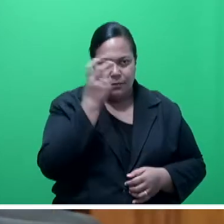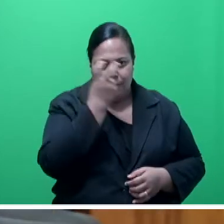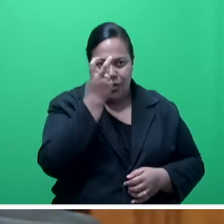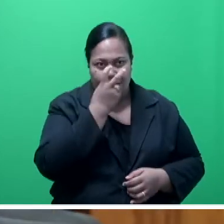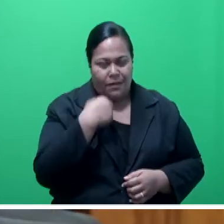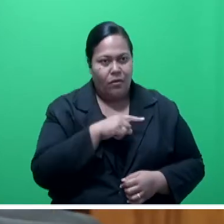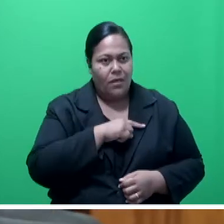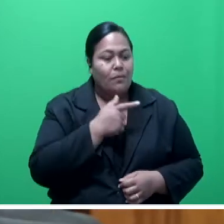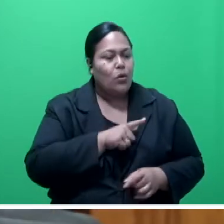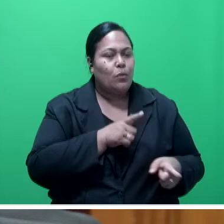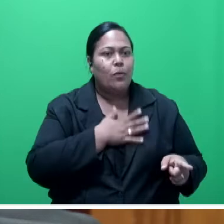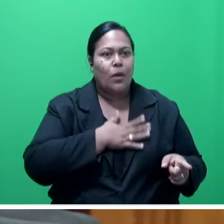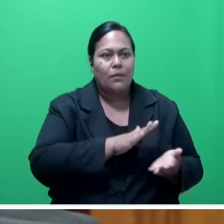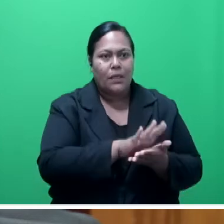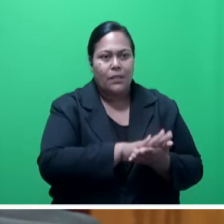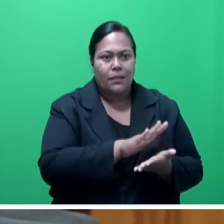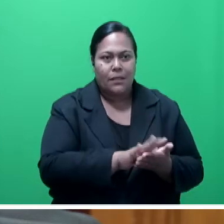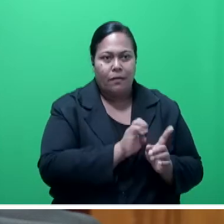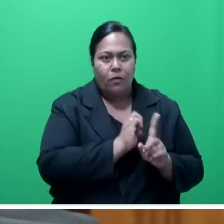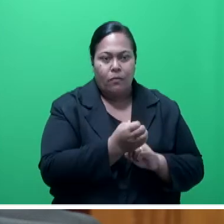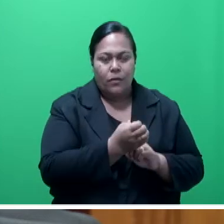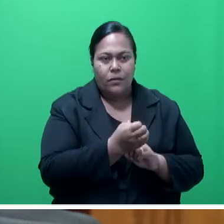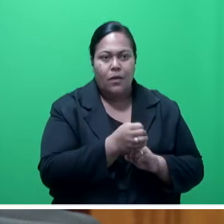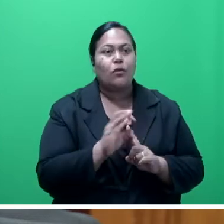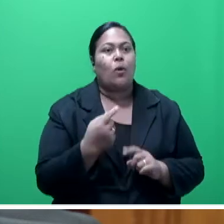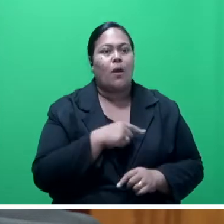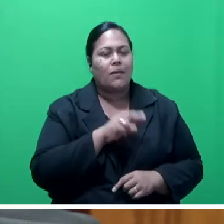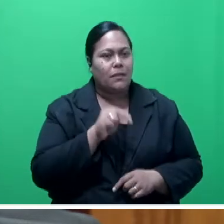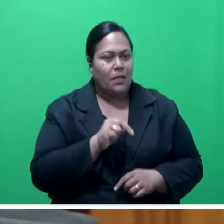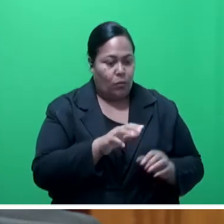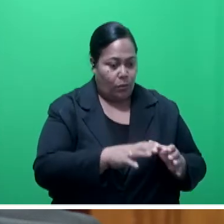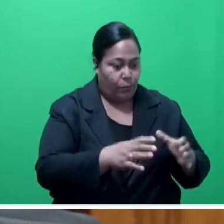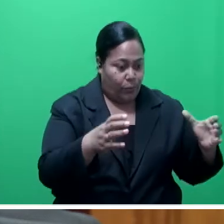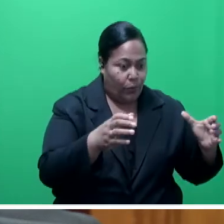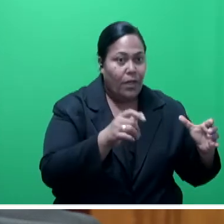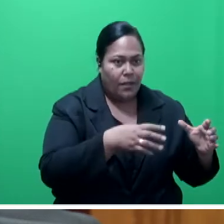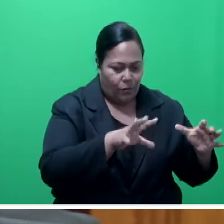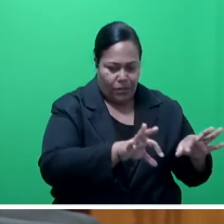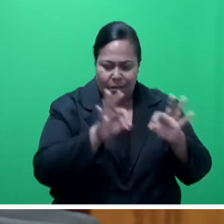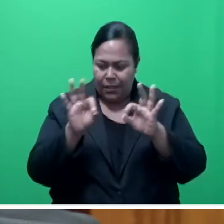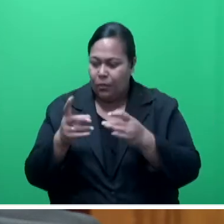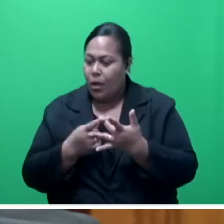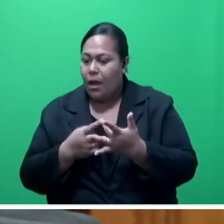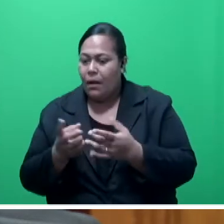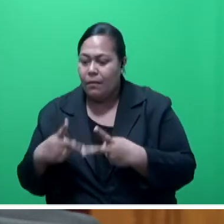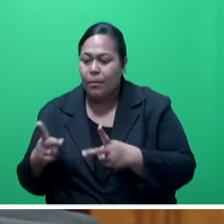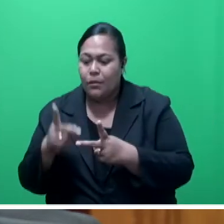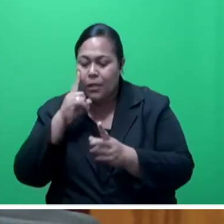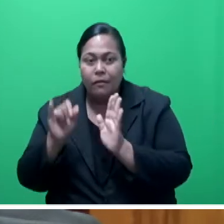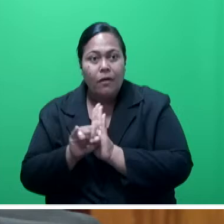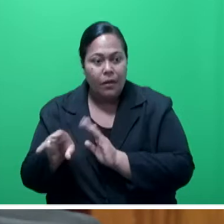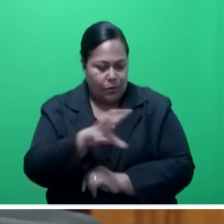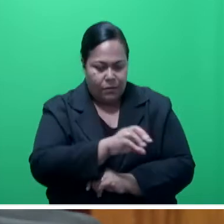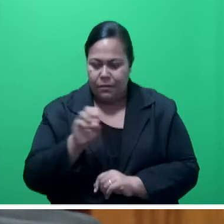have another standby place where we could put these exotic breeds that we have got, so that in any case, in any time,